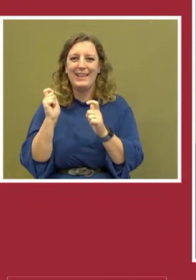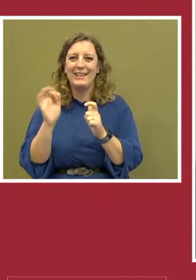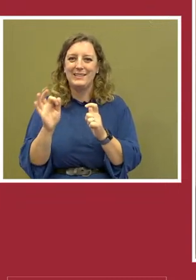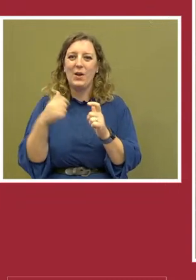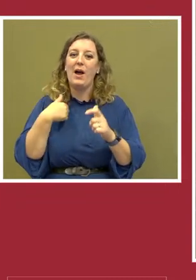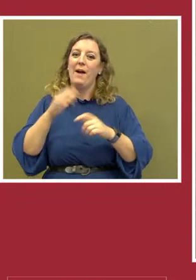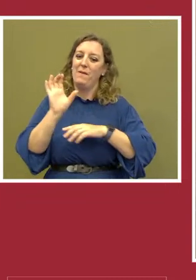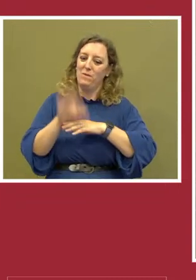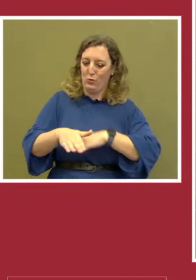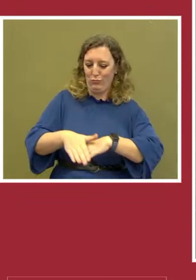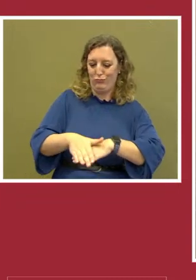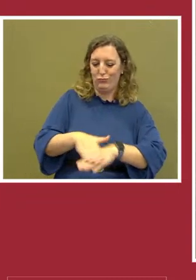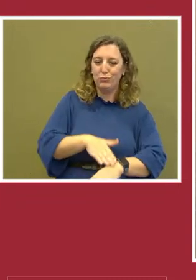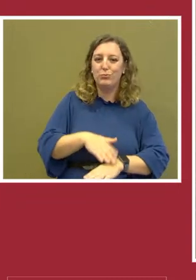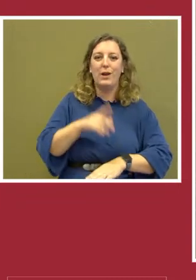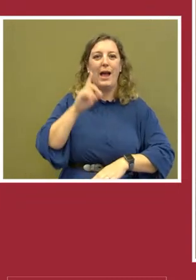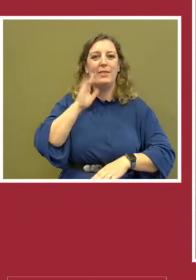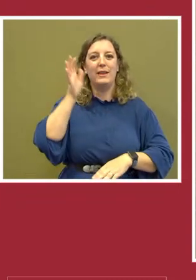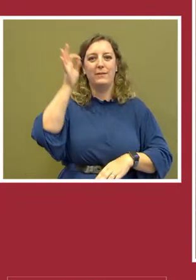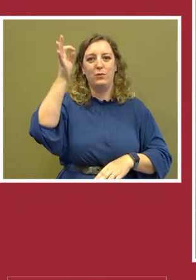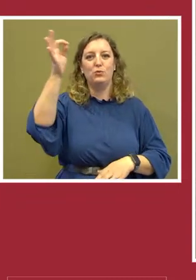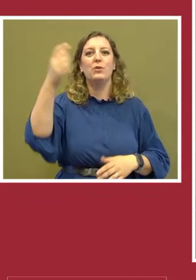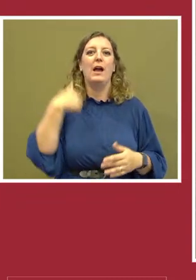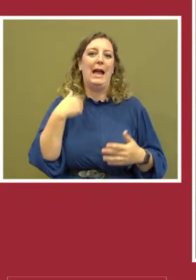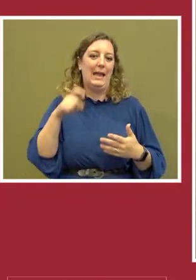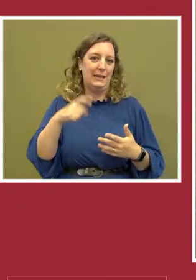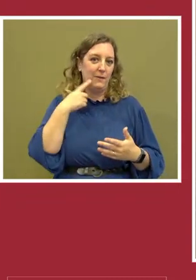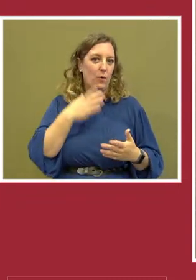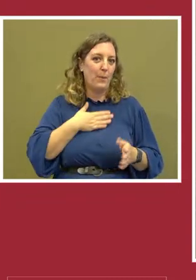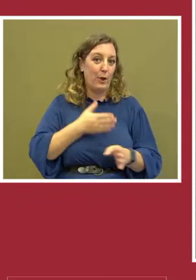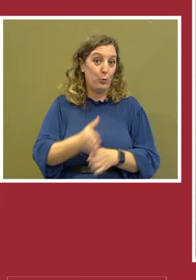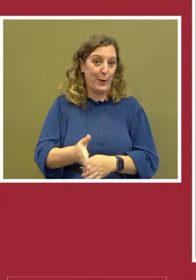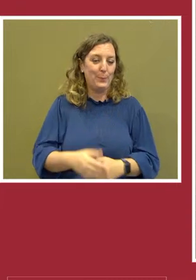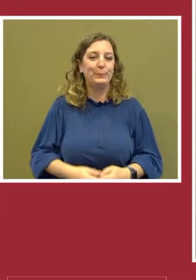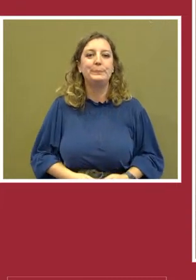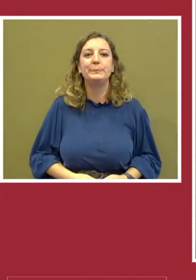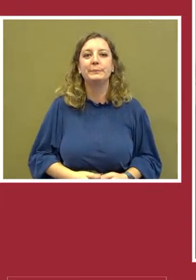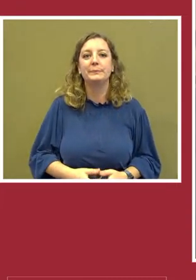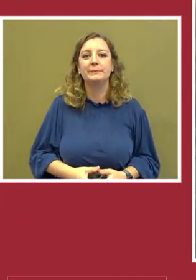me slow down, and I think in the future this is what I needed for my career path.